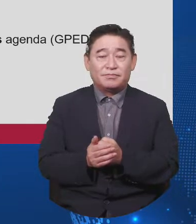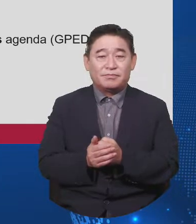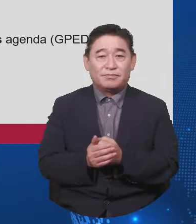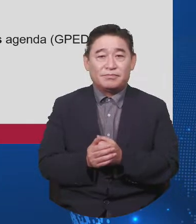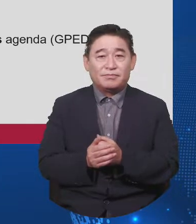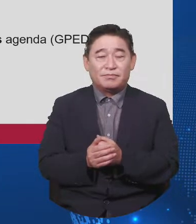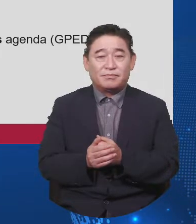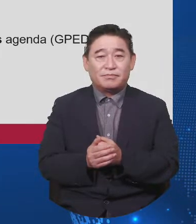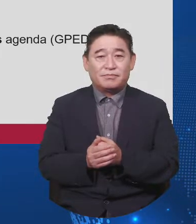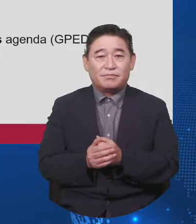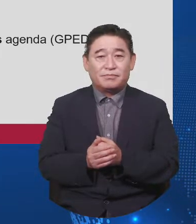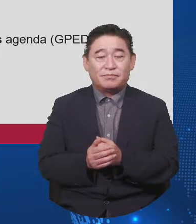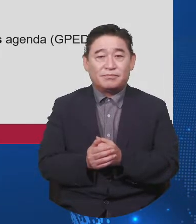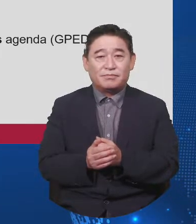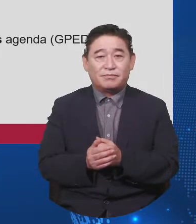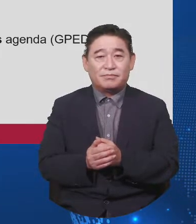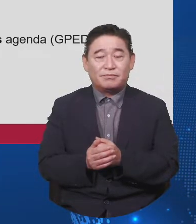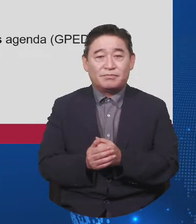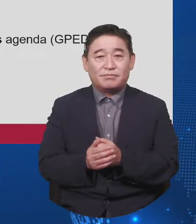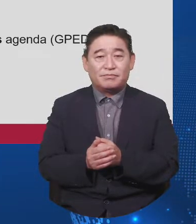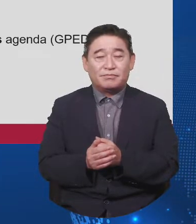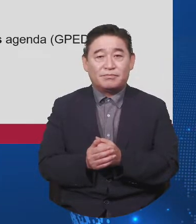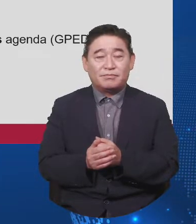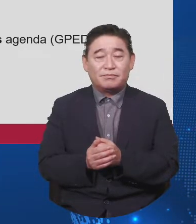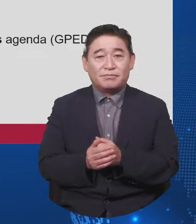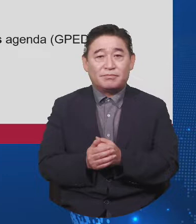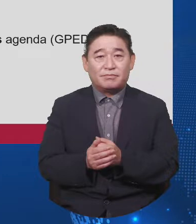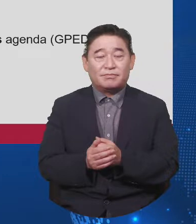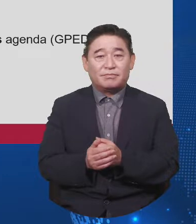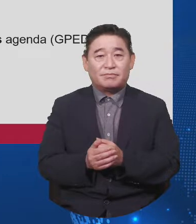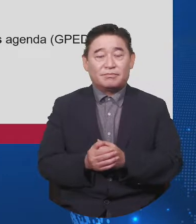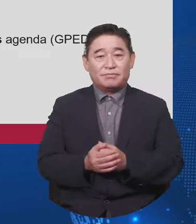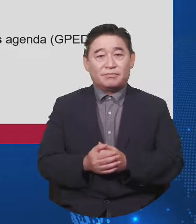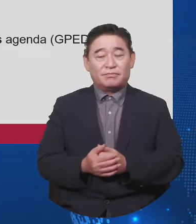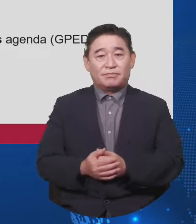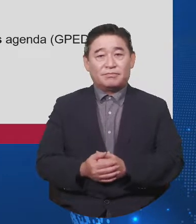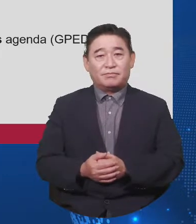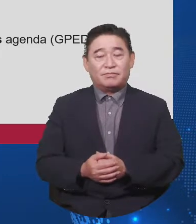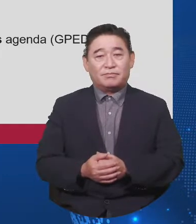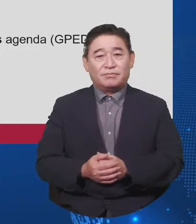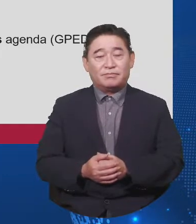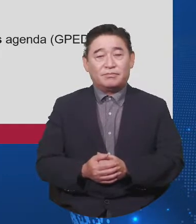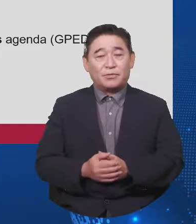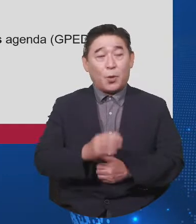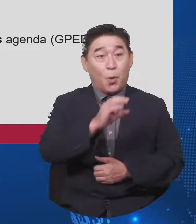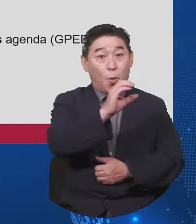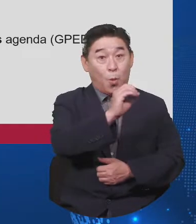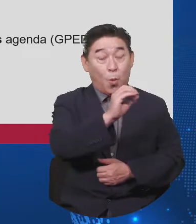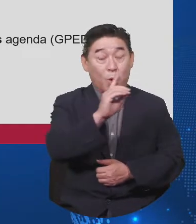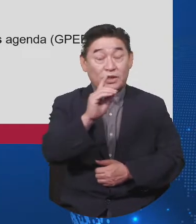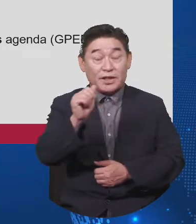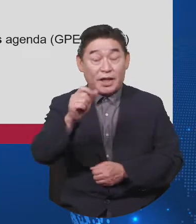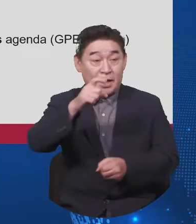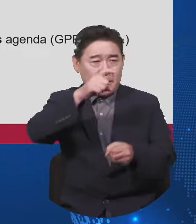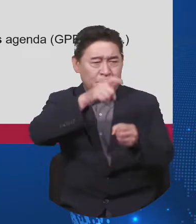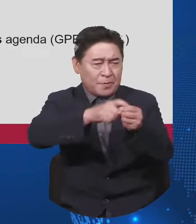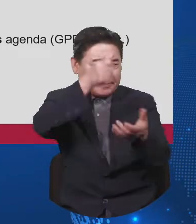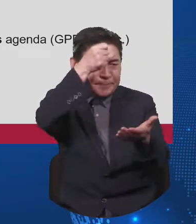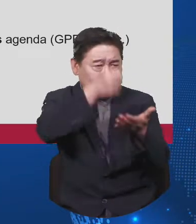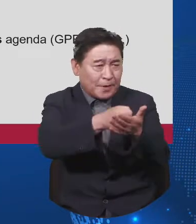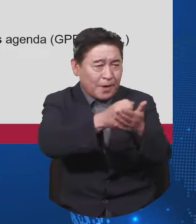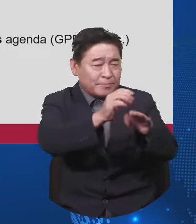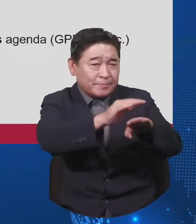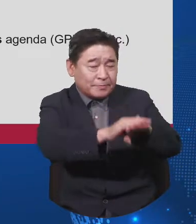important. We have this nice ODA objective or goal, 0.7 percent